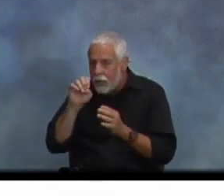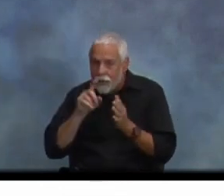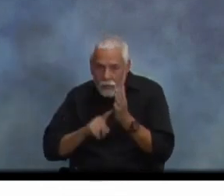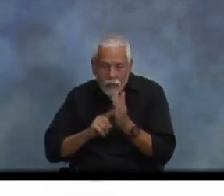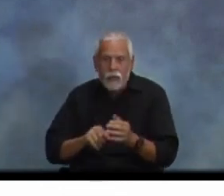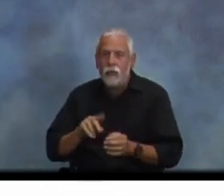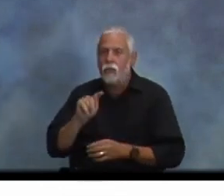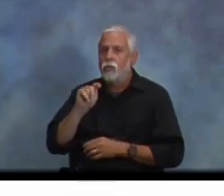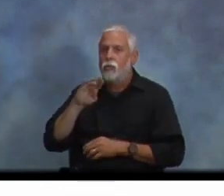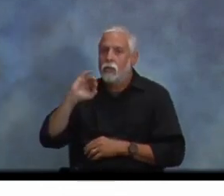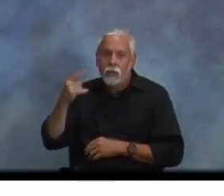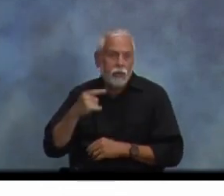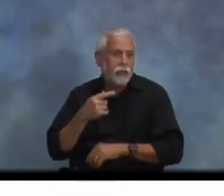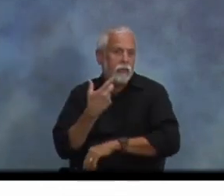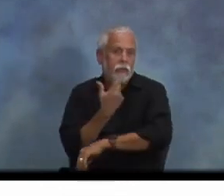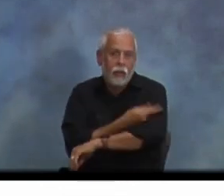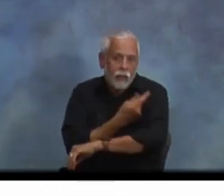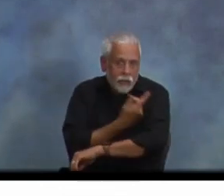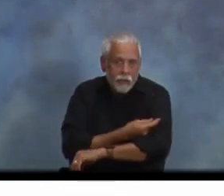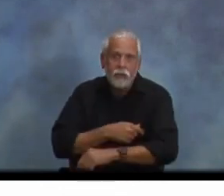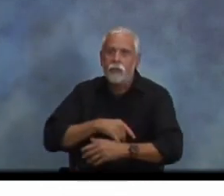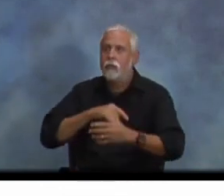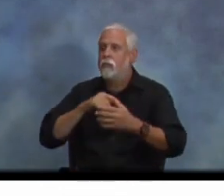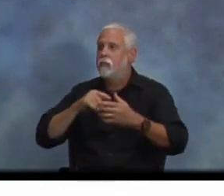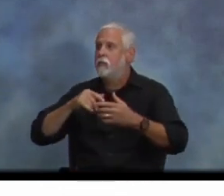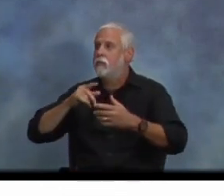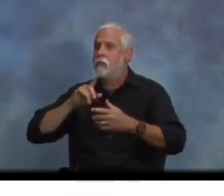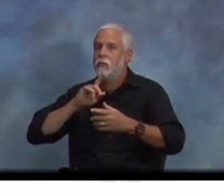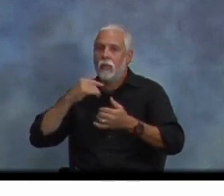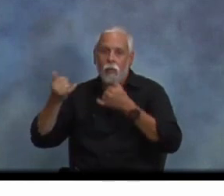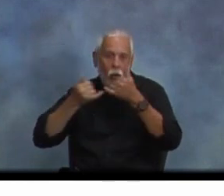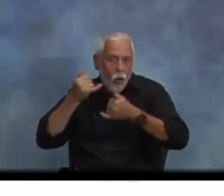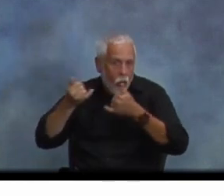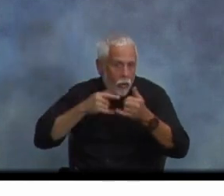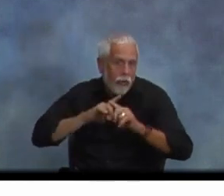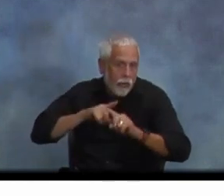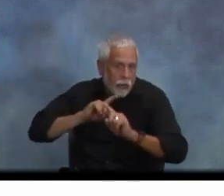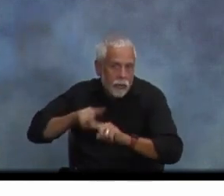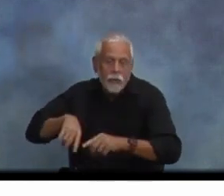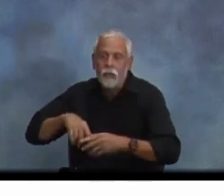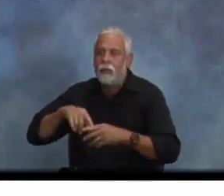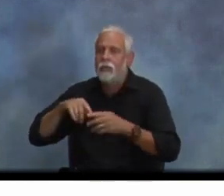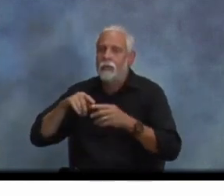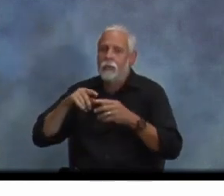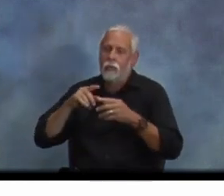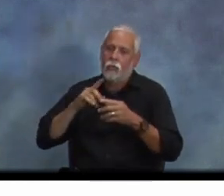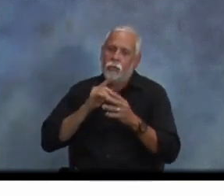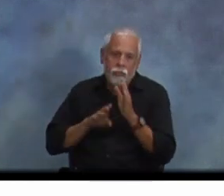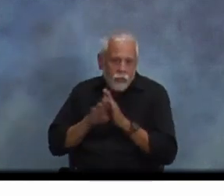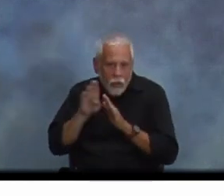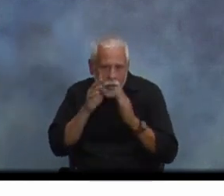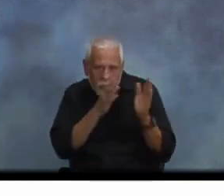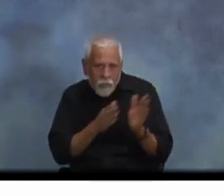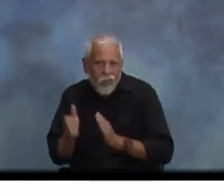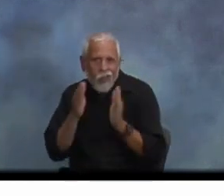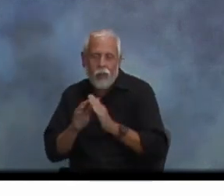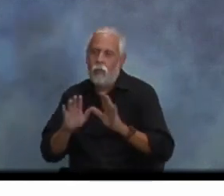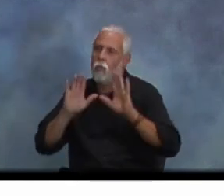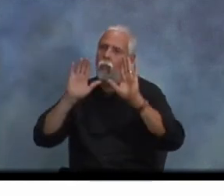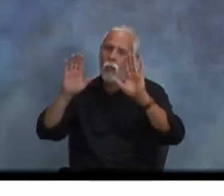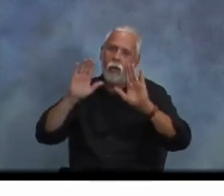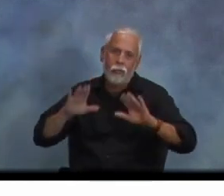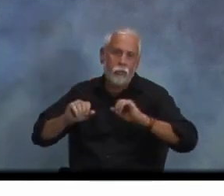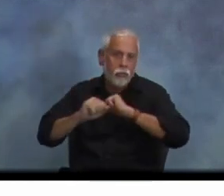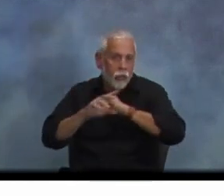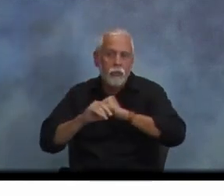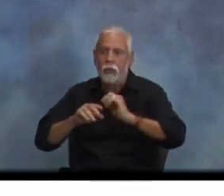contact tracing, vaccine administration, answering all those community calls, crafting really wonderful messaging